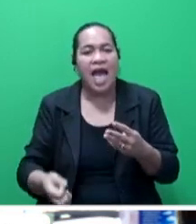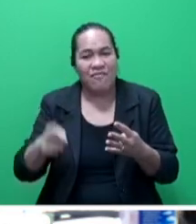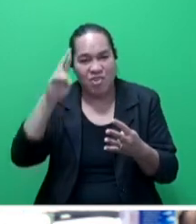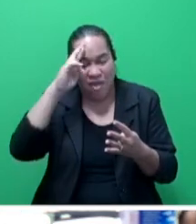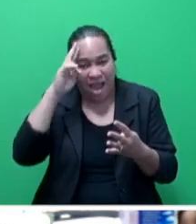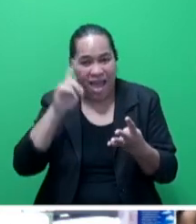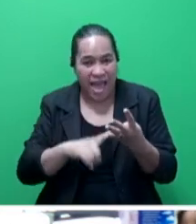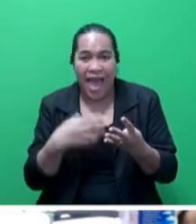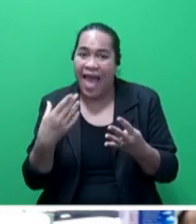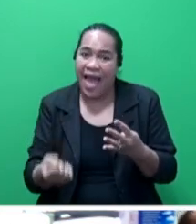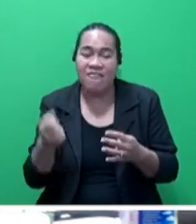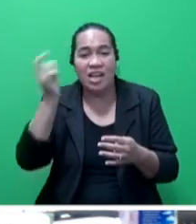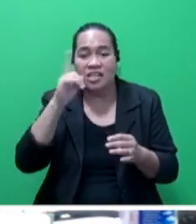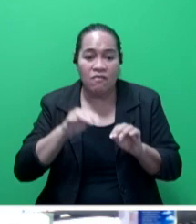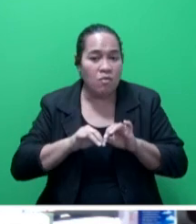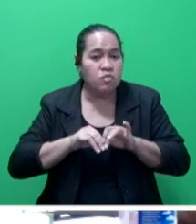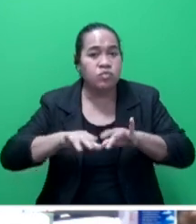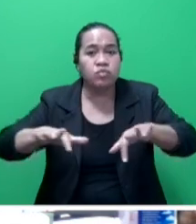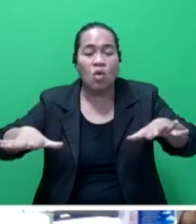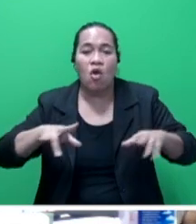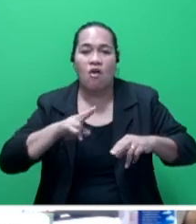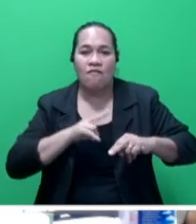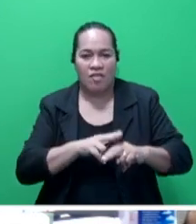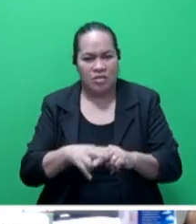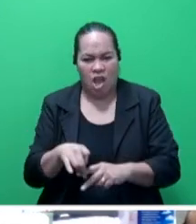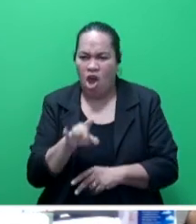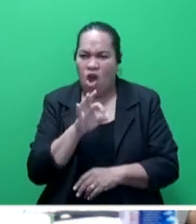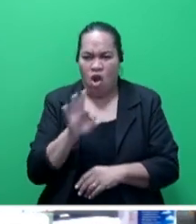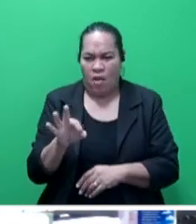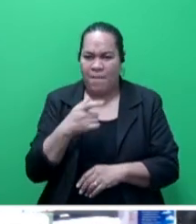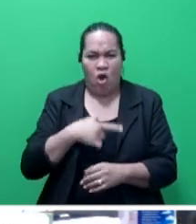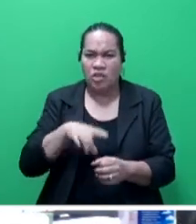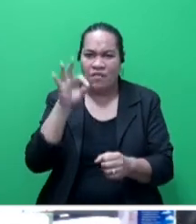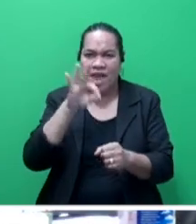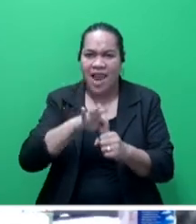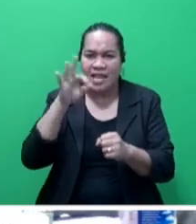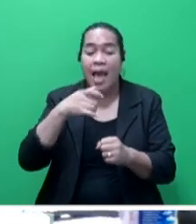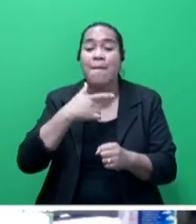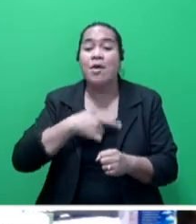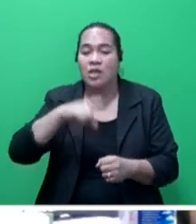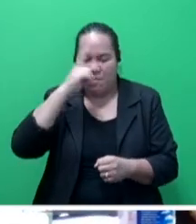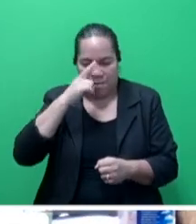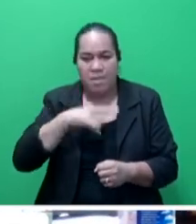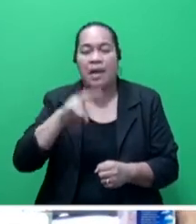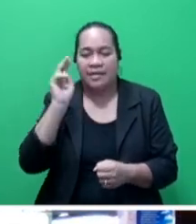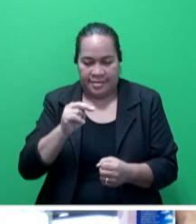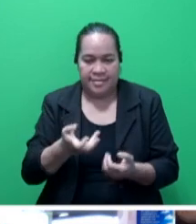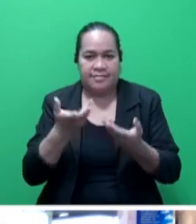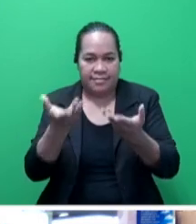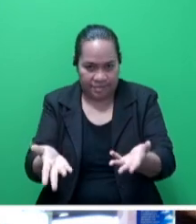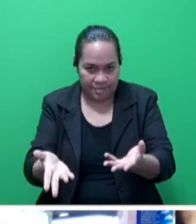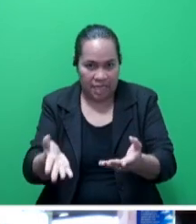we have electricity all over Fiji, Mr. Speaker, sir. It's not because of elections, but because people deserve it.